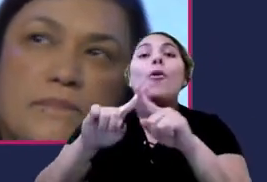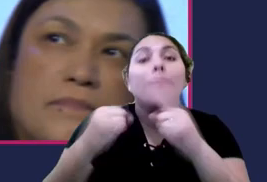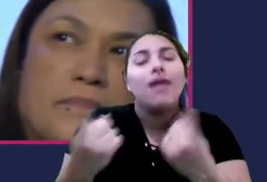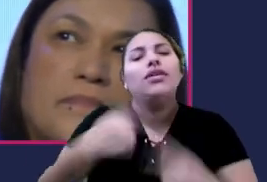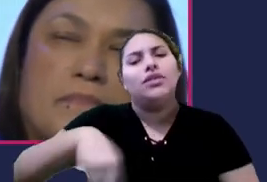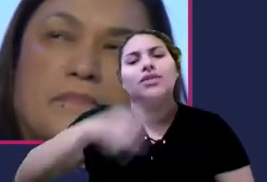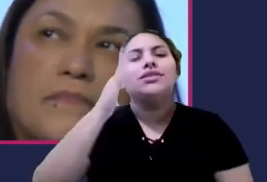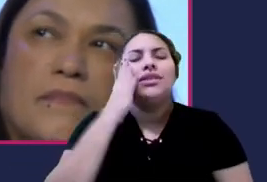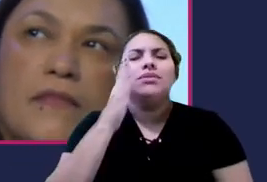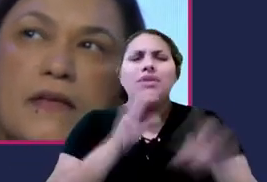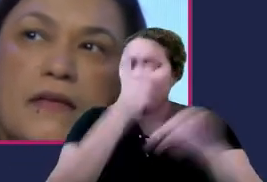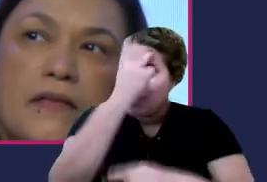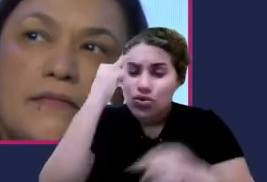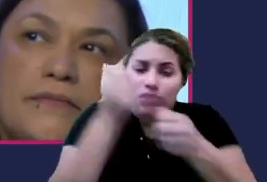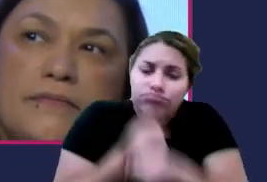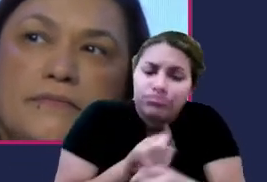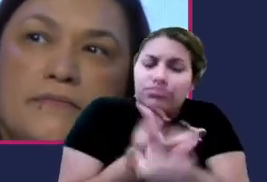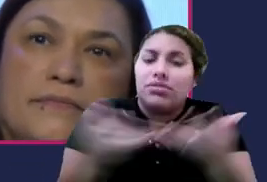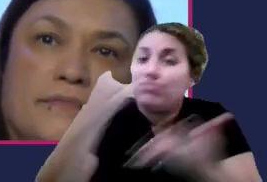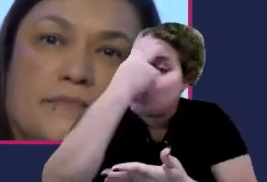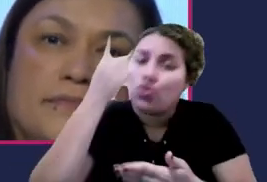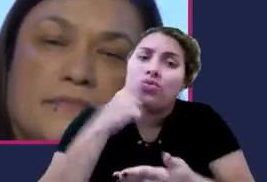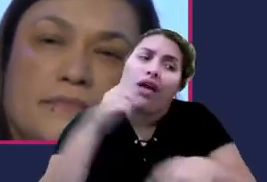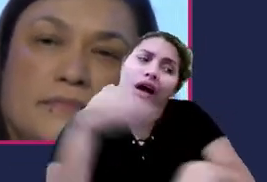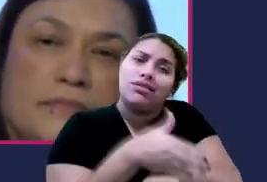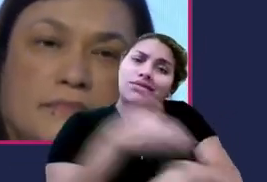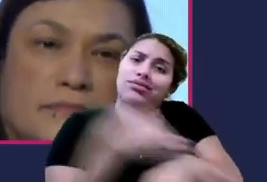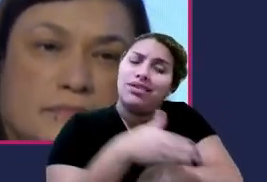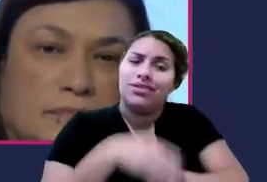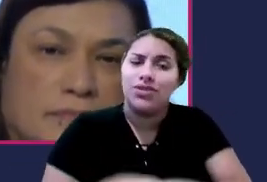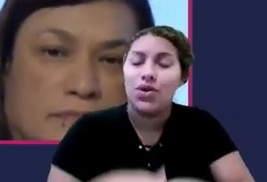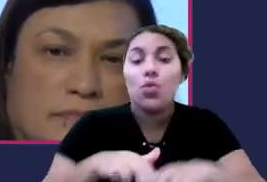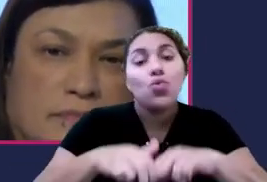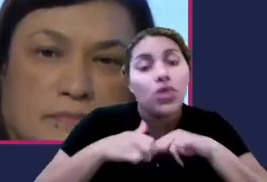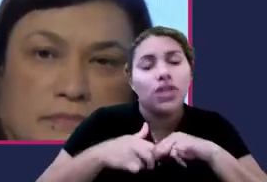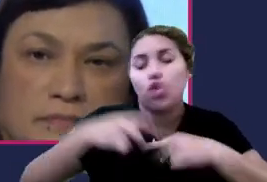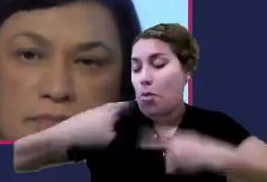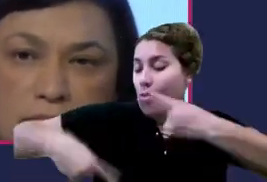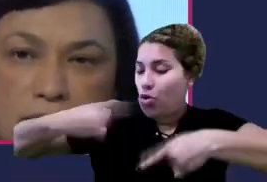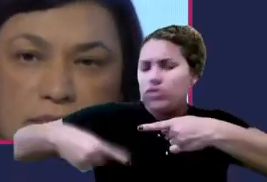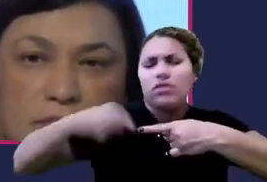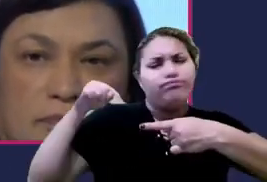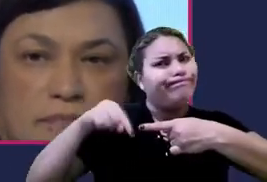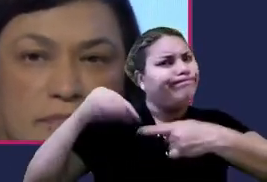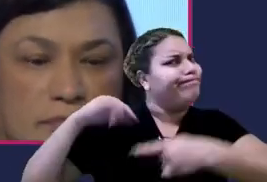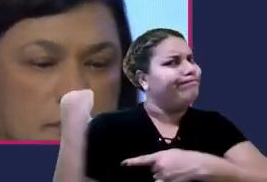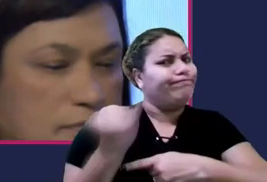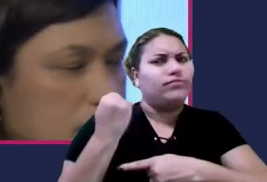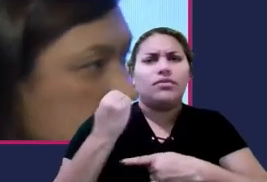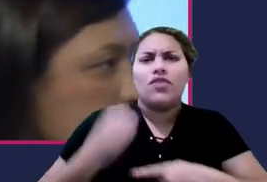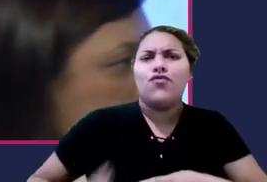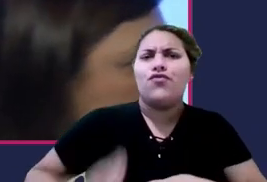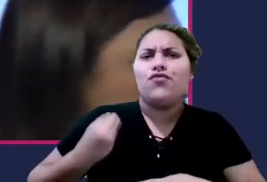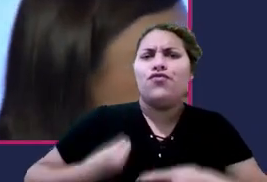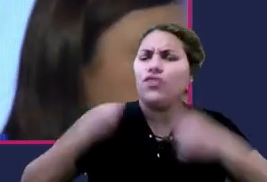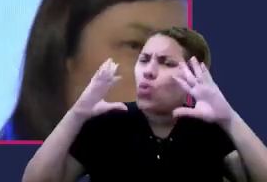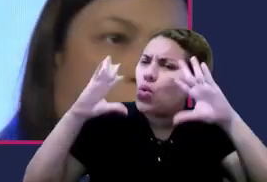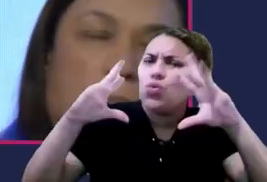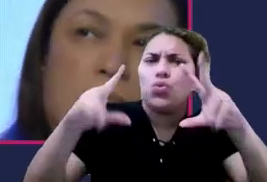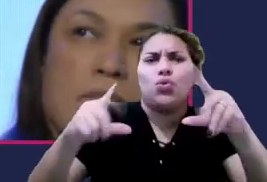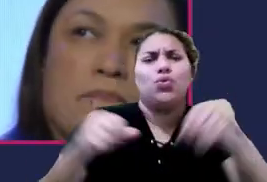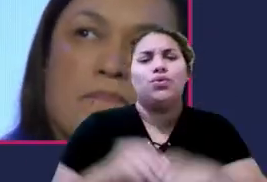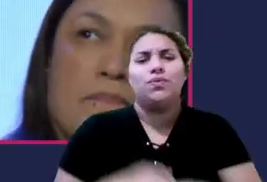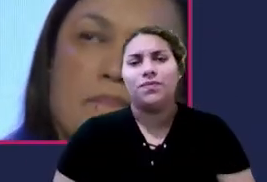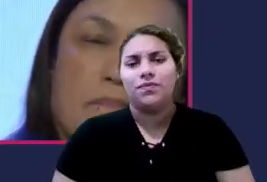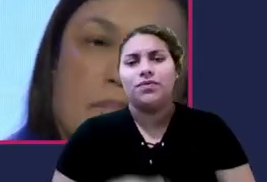system, early diagnosis, training, so people have access to that. Politics is